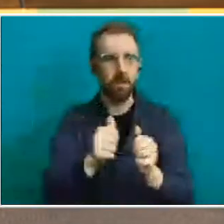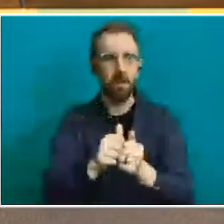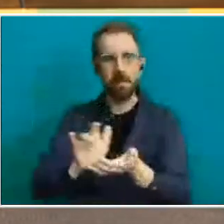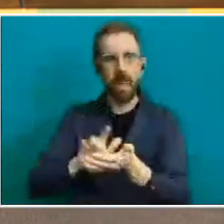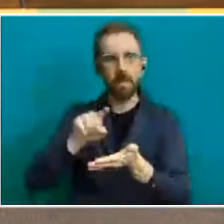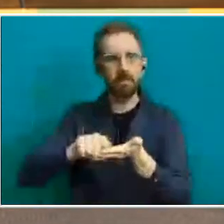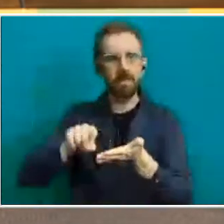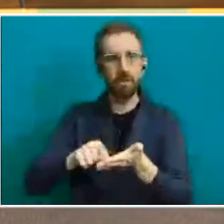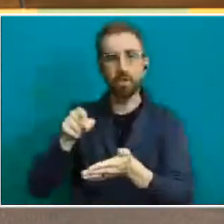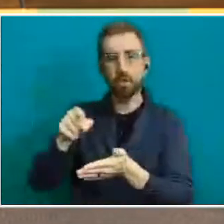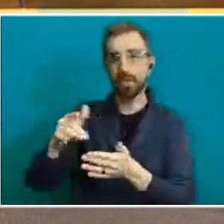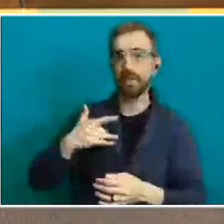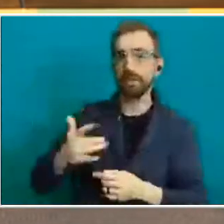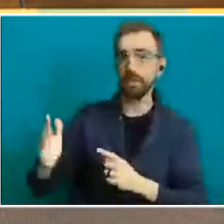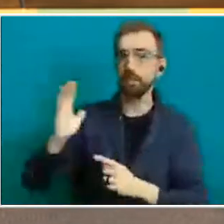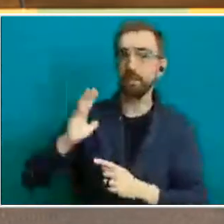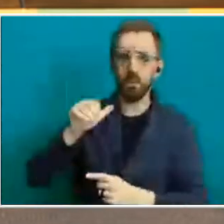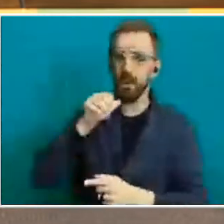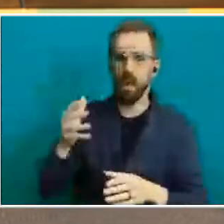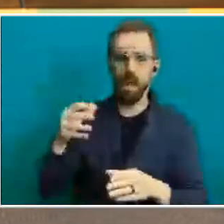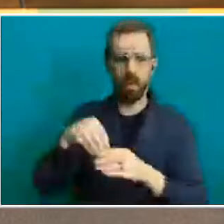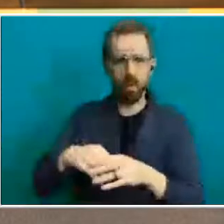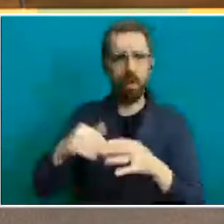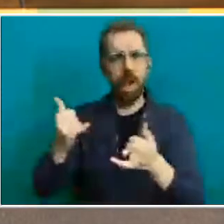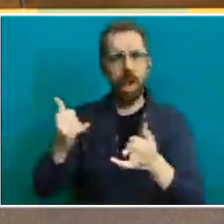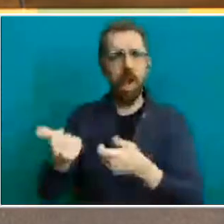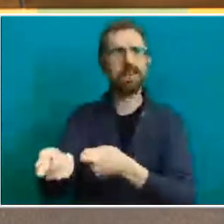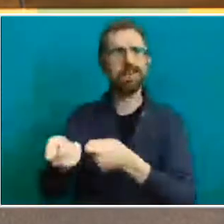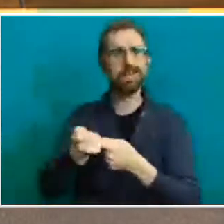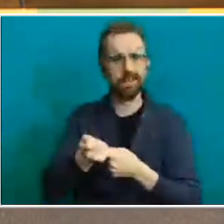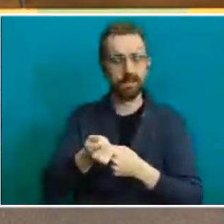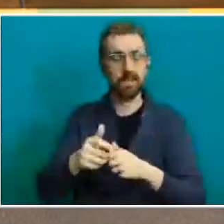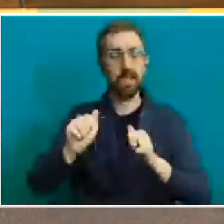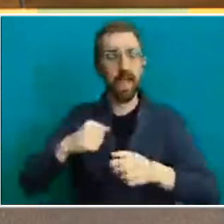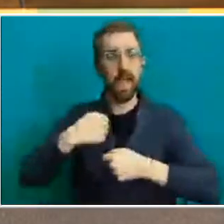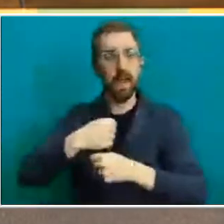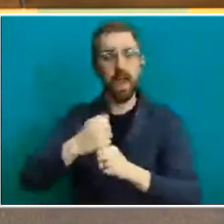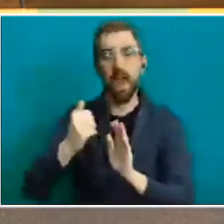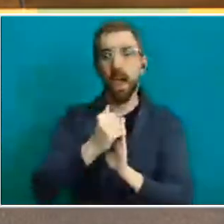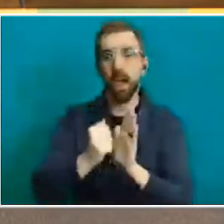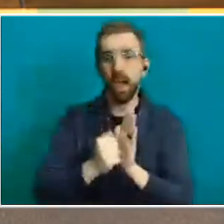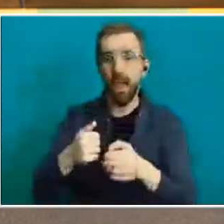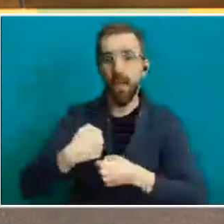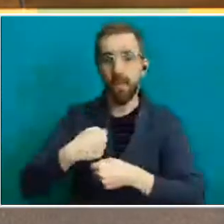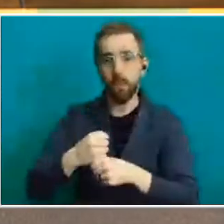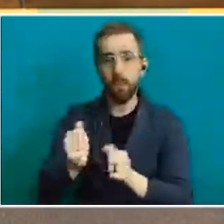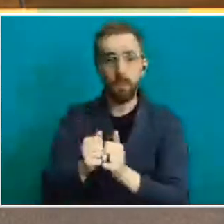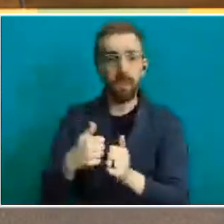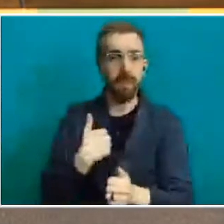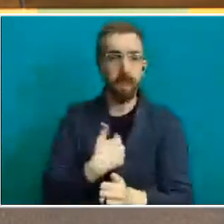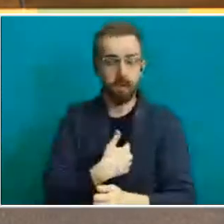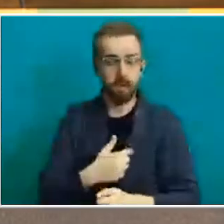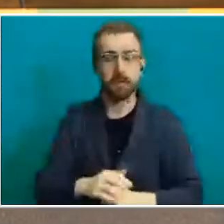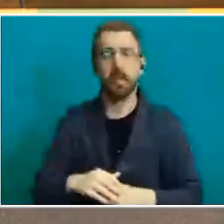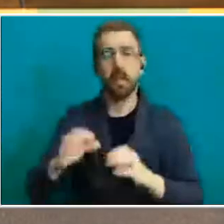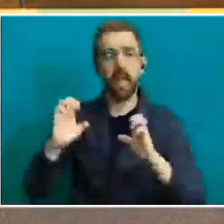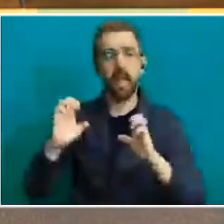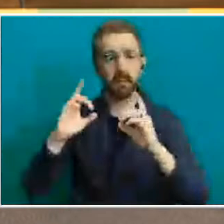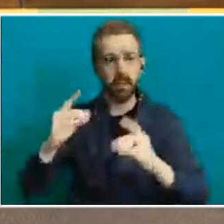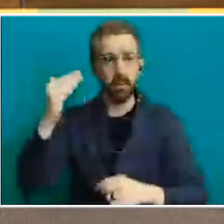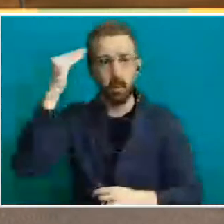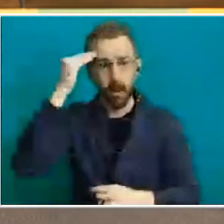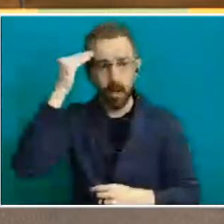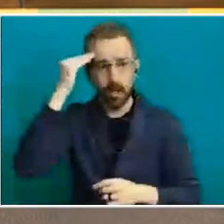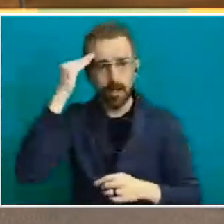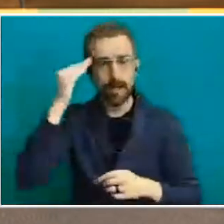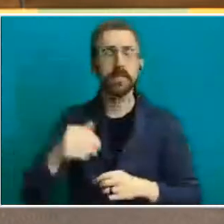included. Here, you'll be able to create an account with us, as well as education, awareness, and any